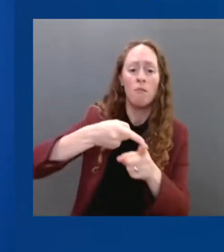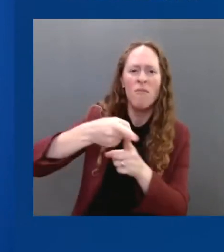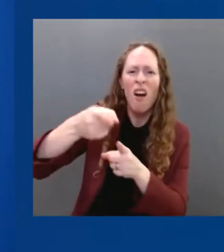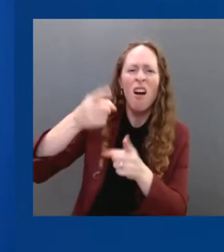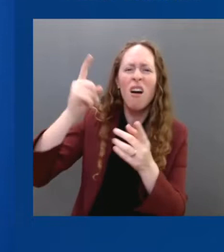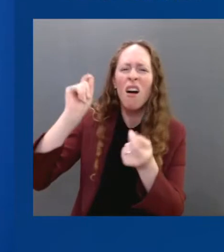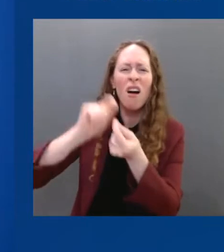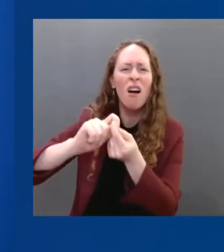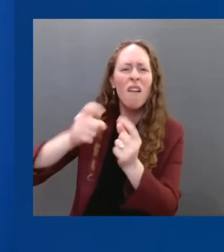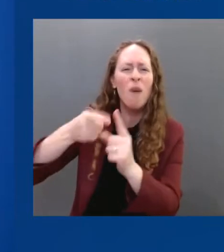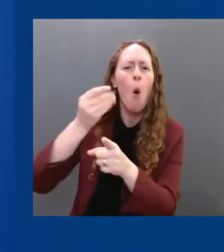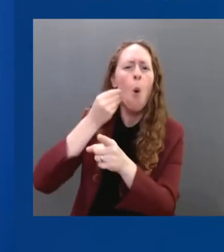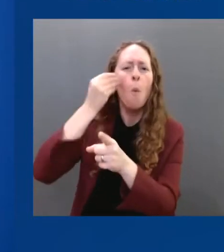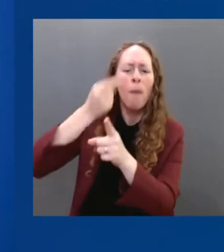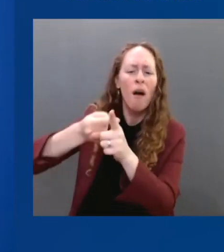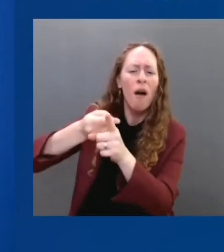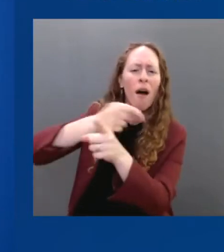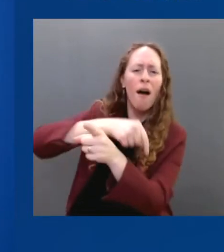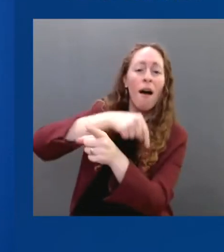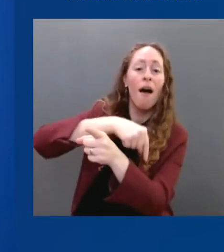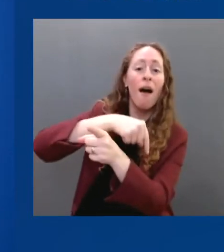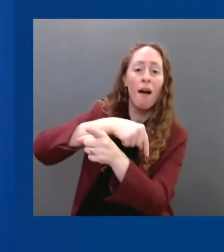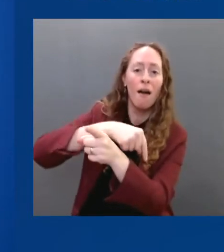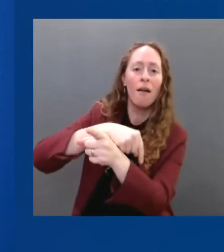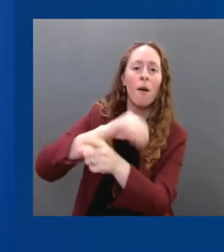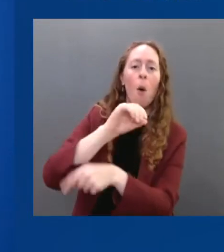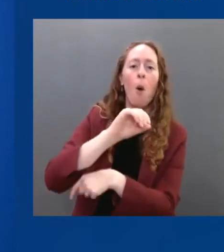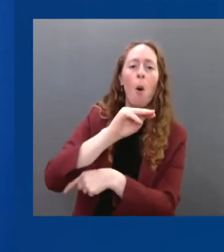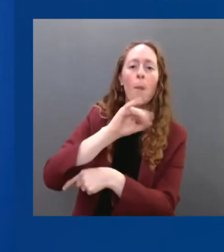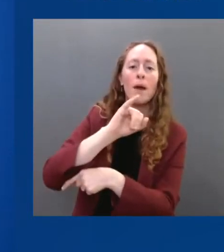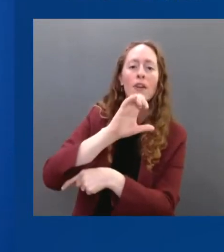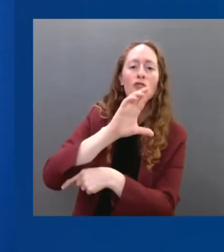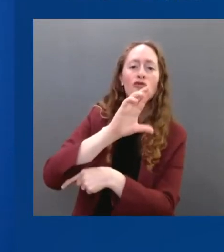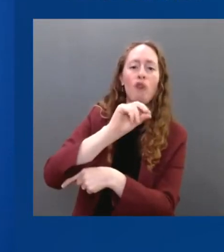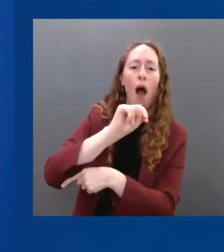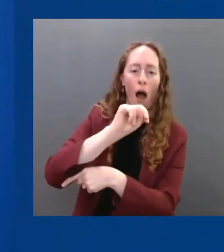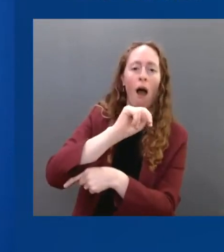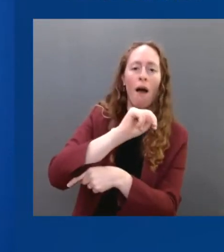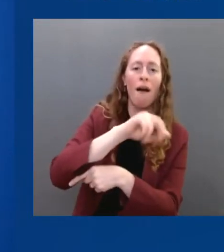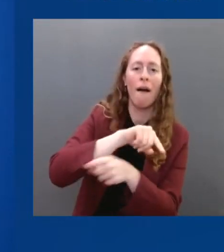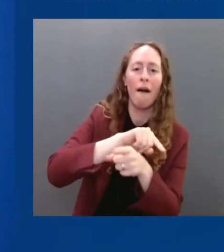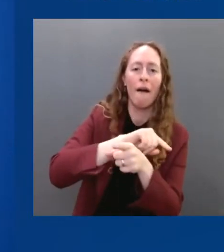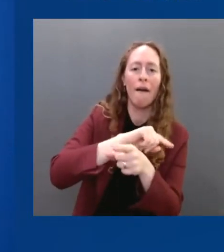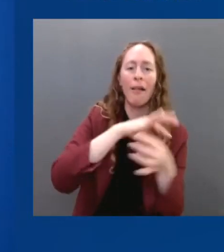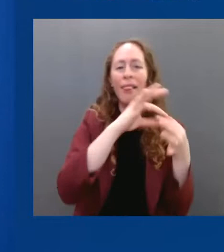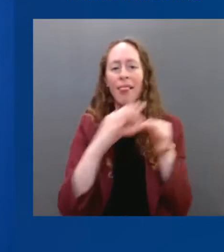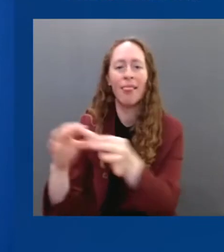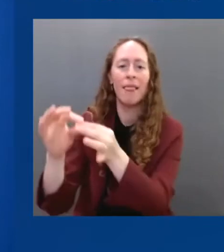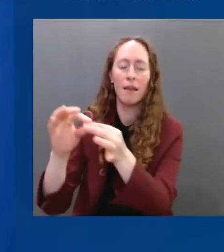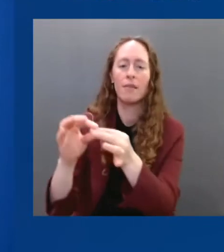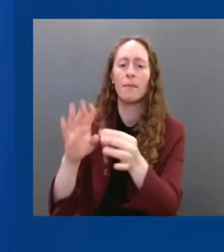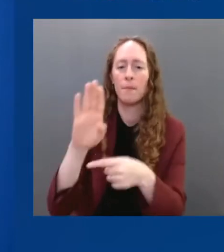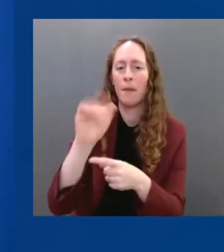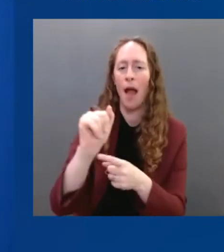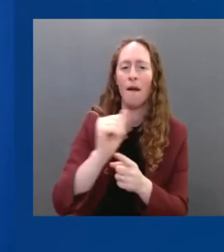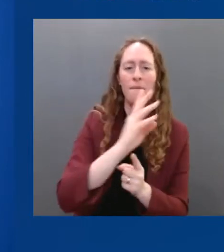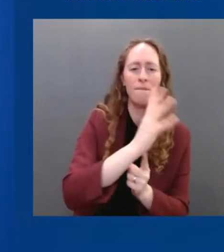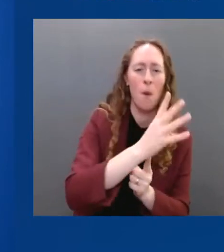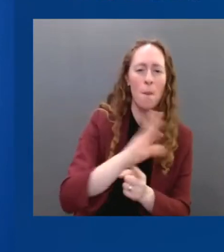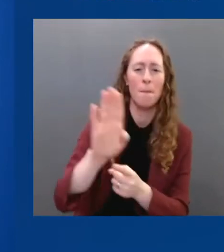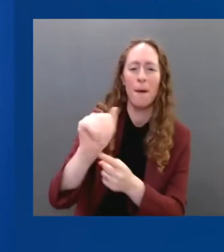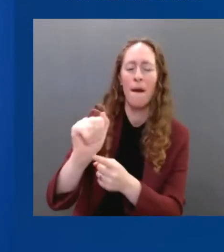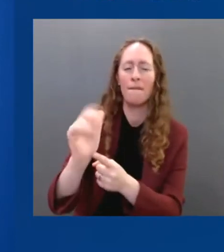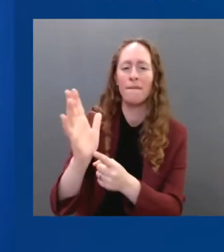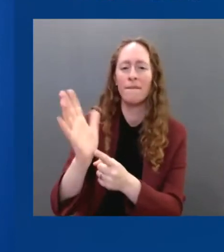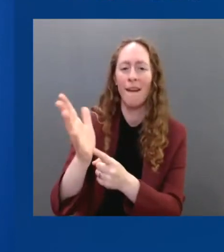of the virus that initially circulated in 2020. CDC has been closely monitoring both